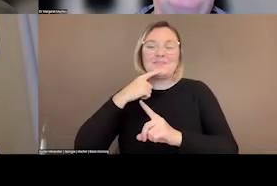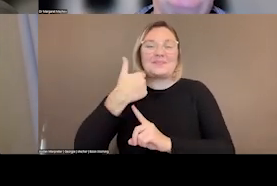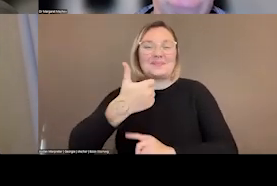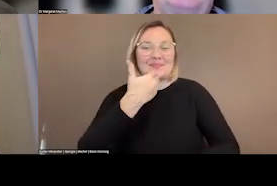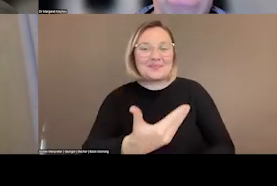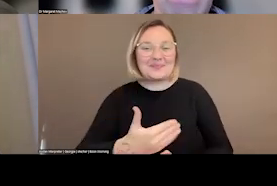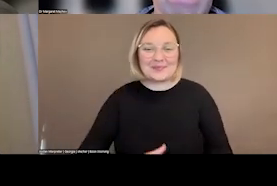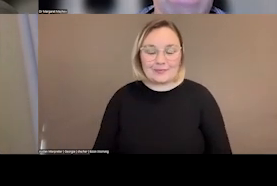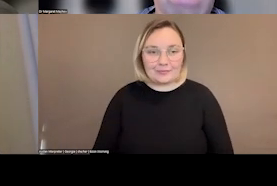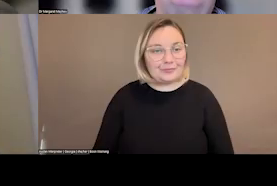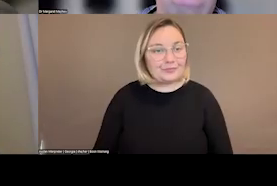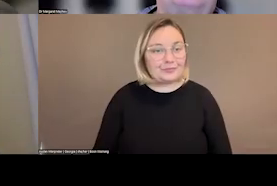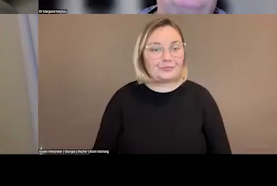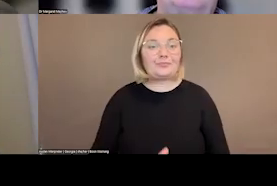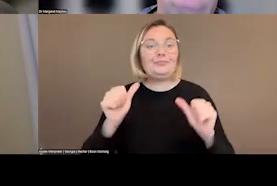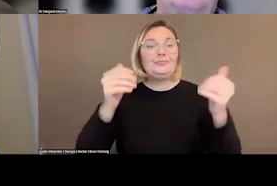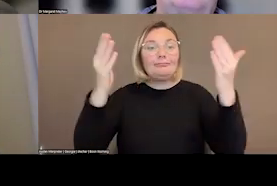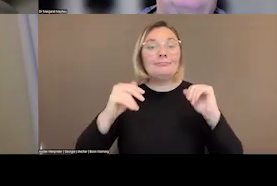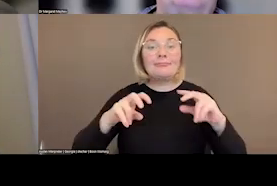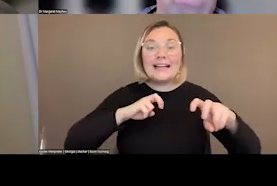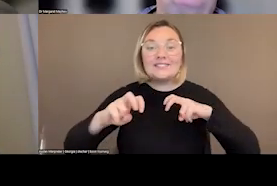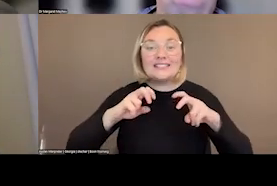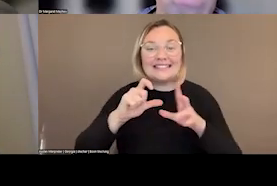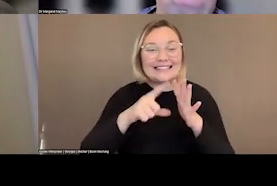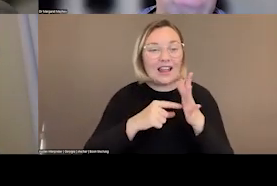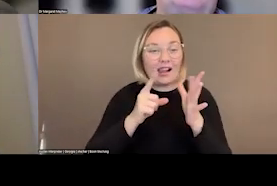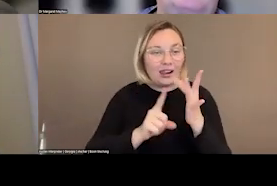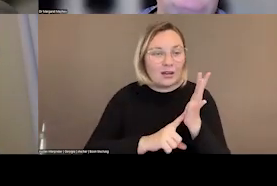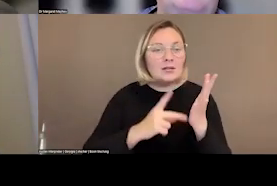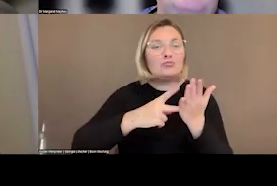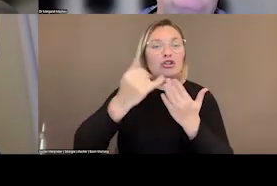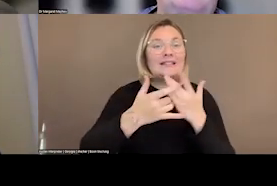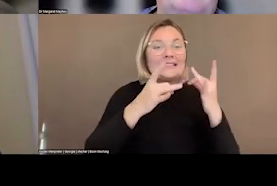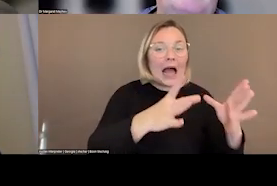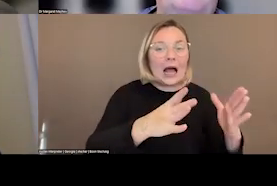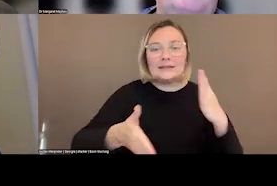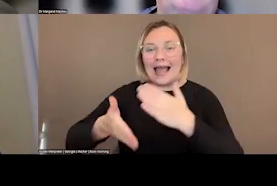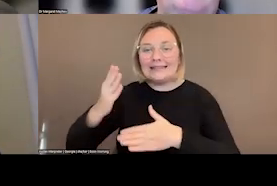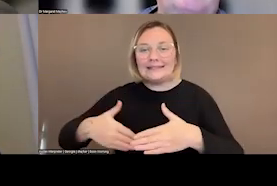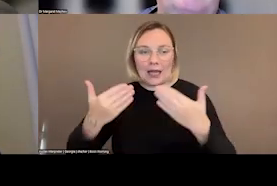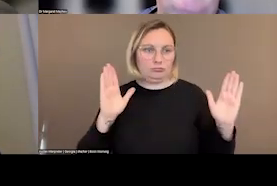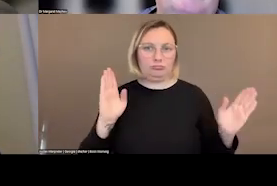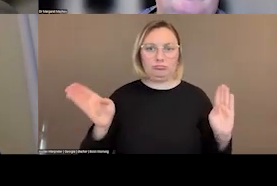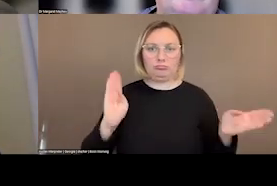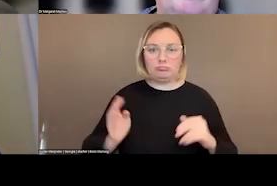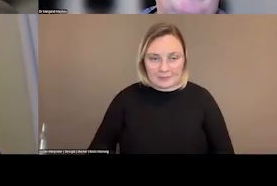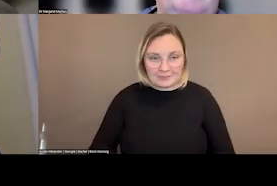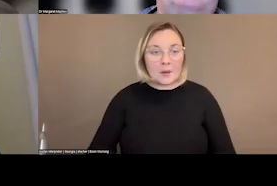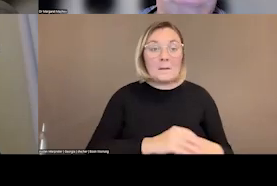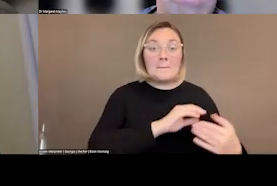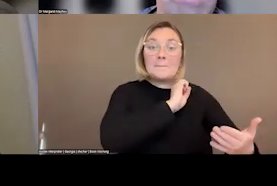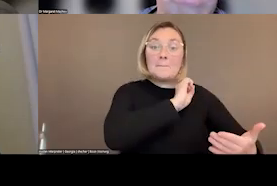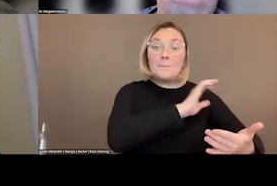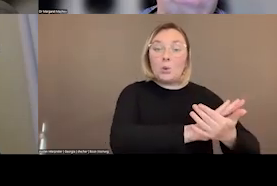That's okay. So then we go to the activity details. So project start and end dates. So we pop in